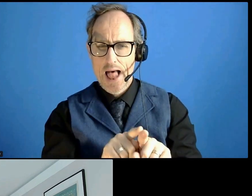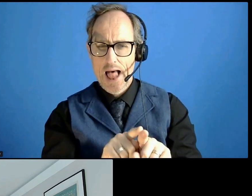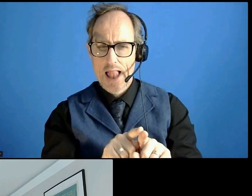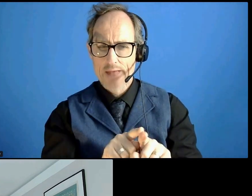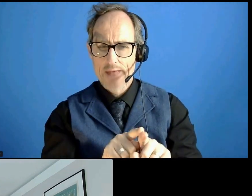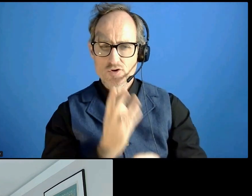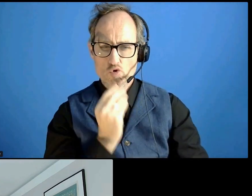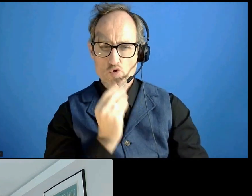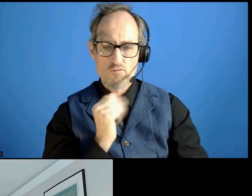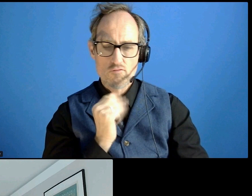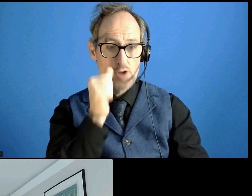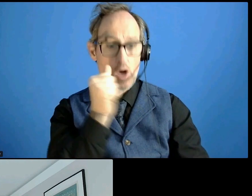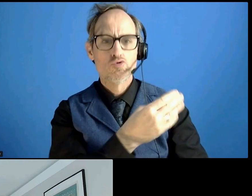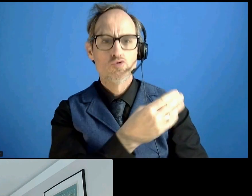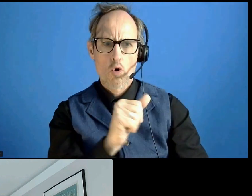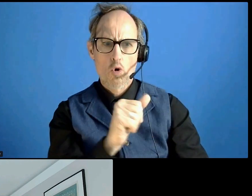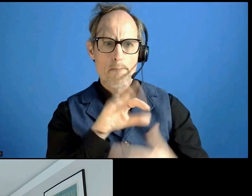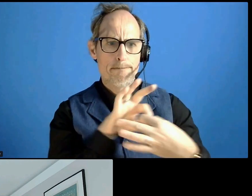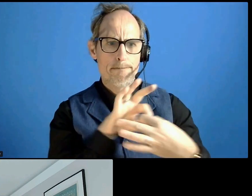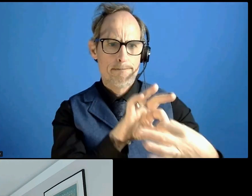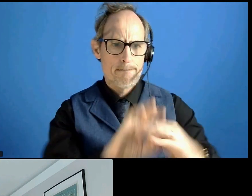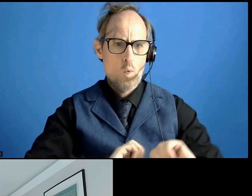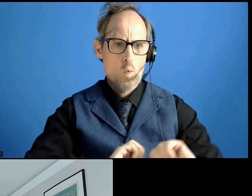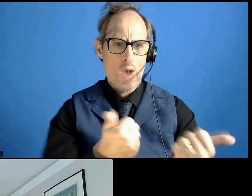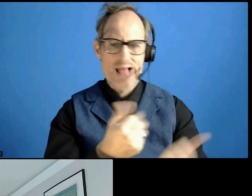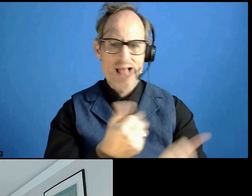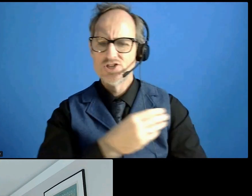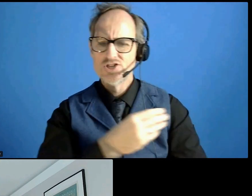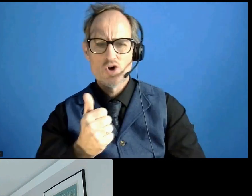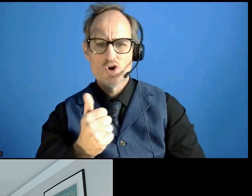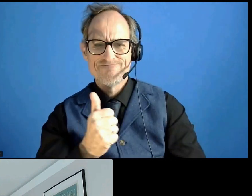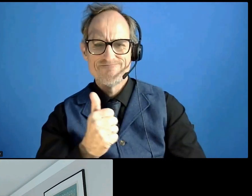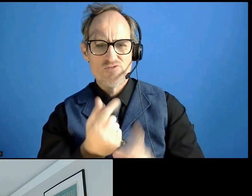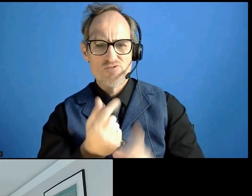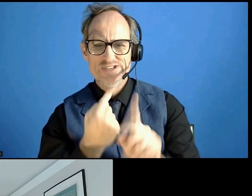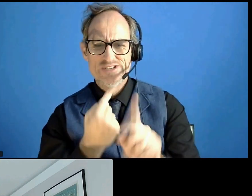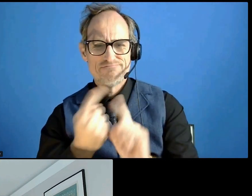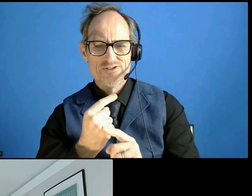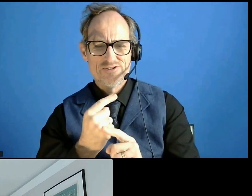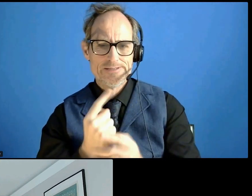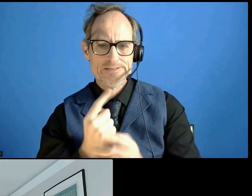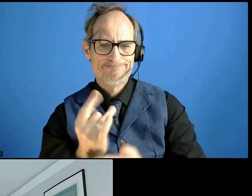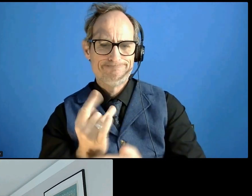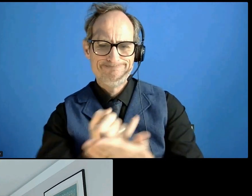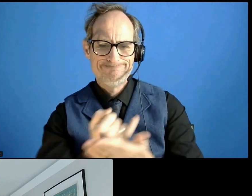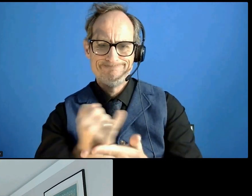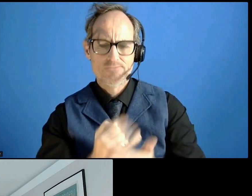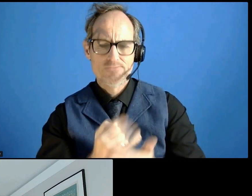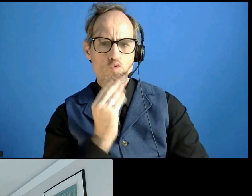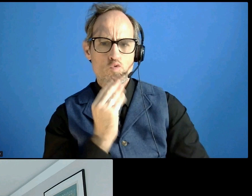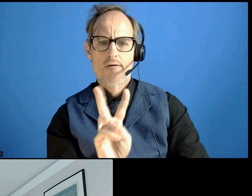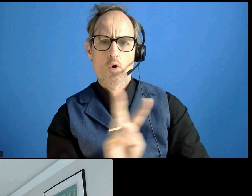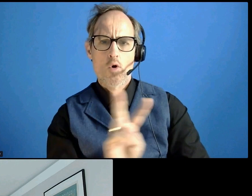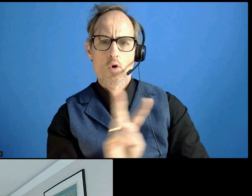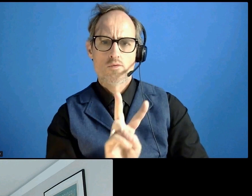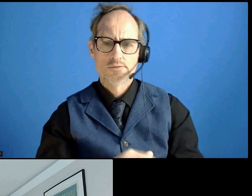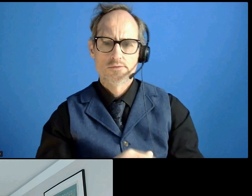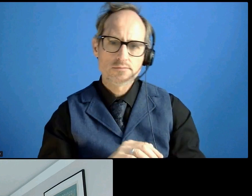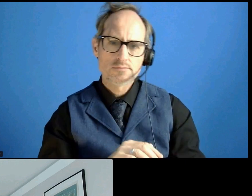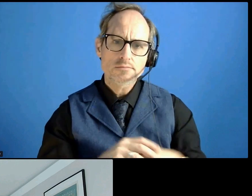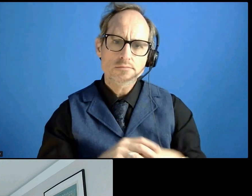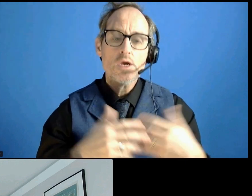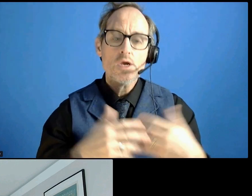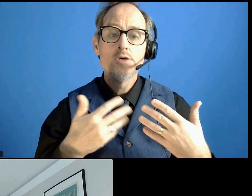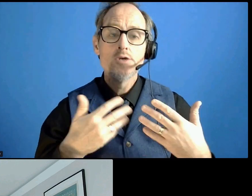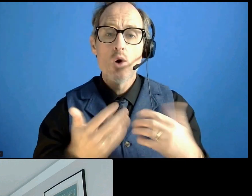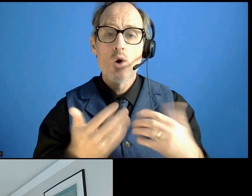So in terms of where you scored in the overall journey, obviously you don't have to tell us, it's perfectly closed session, but